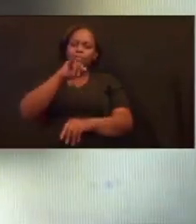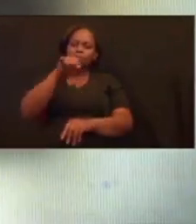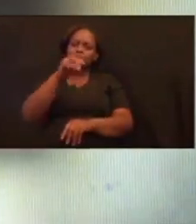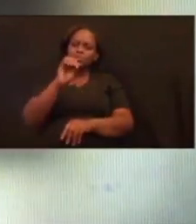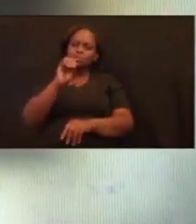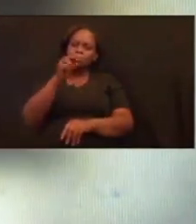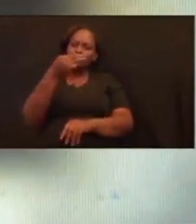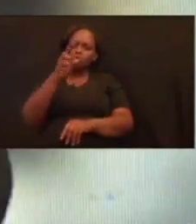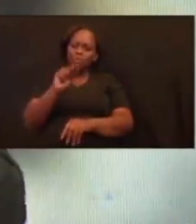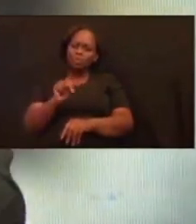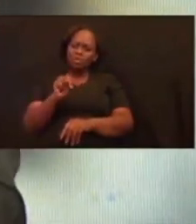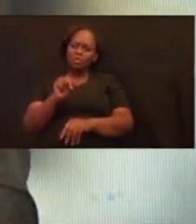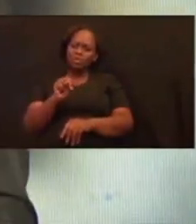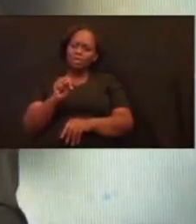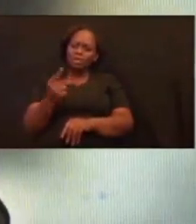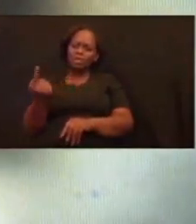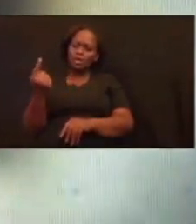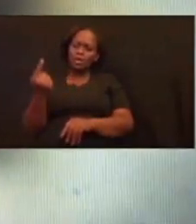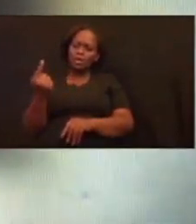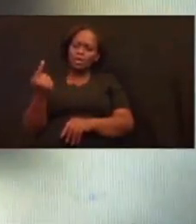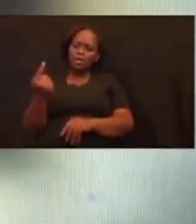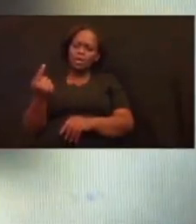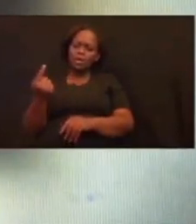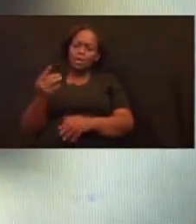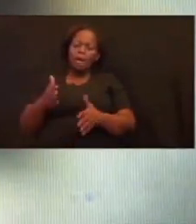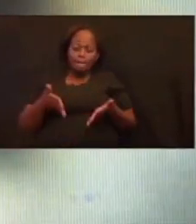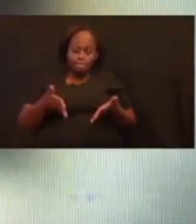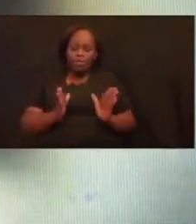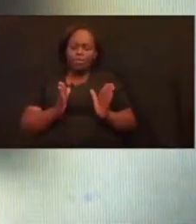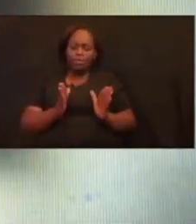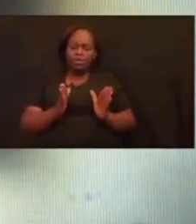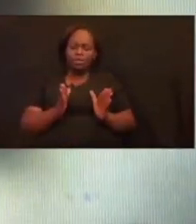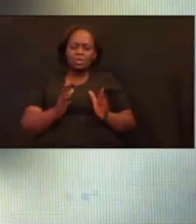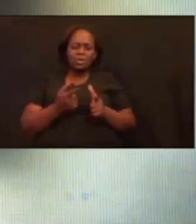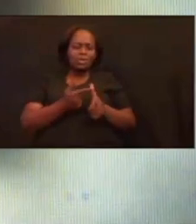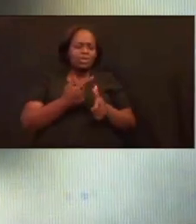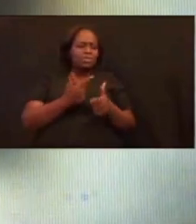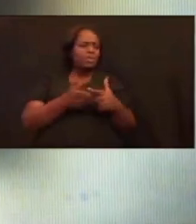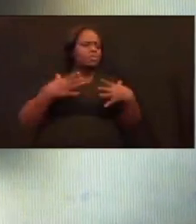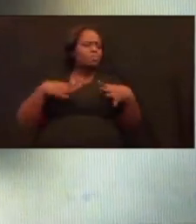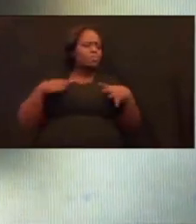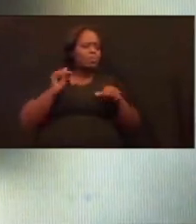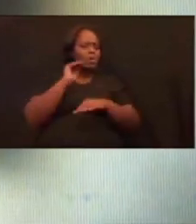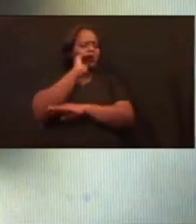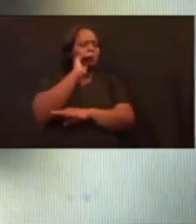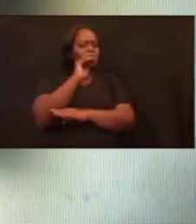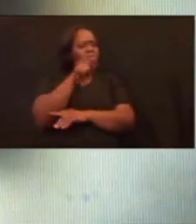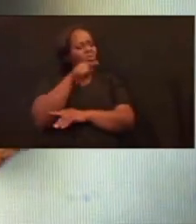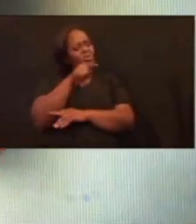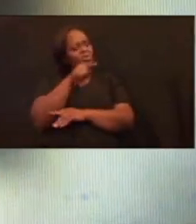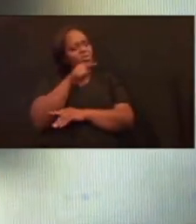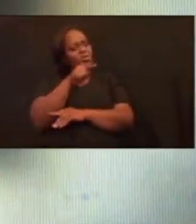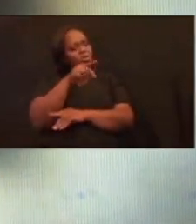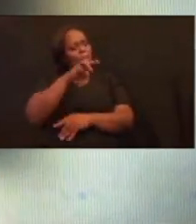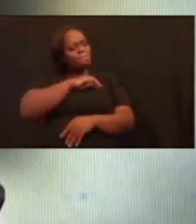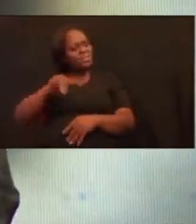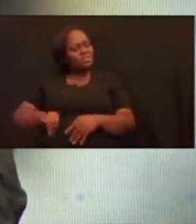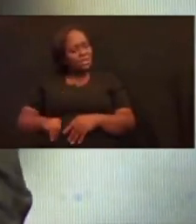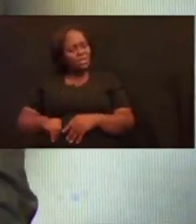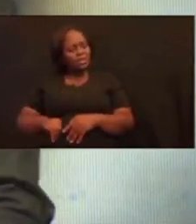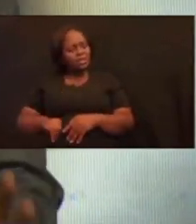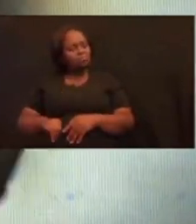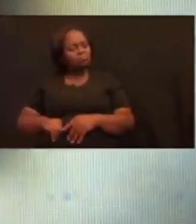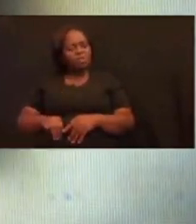this is not the Messiah? They came to ask him, are you the Messiah? He said, no, I am only the voice of one